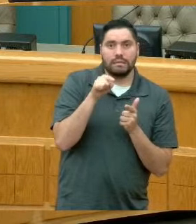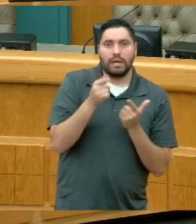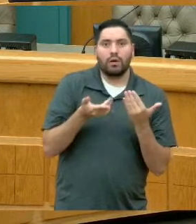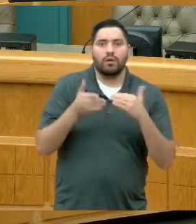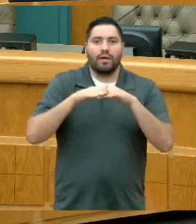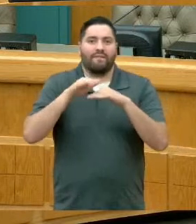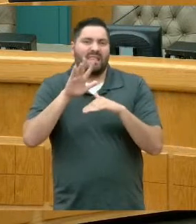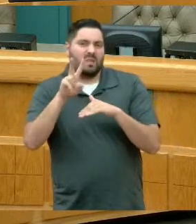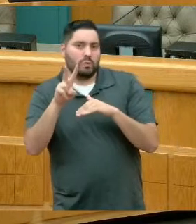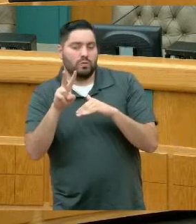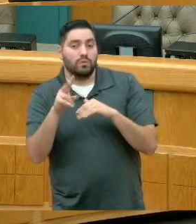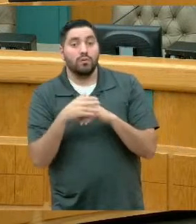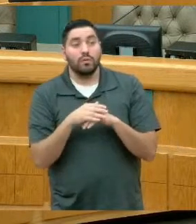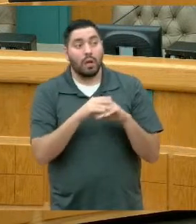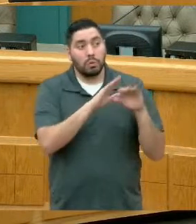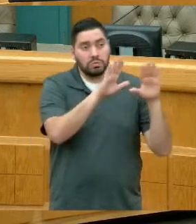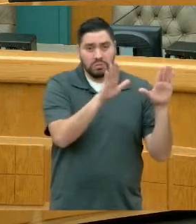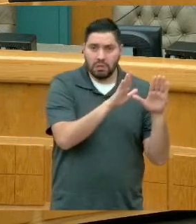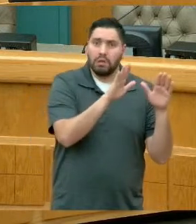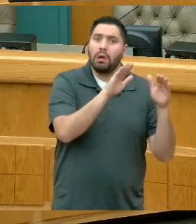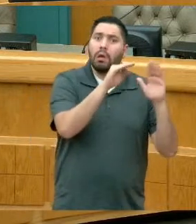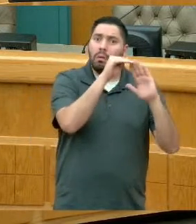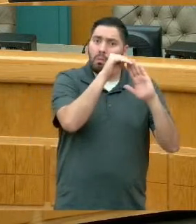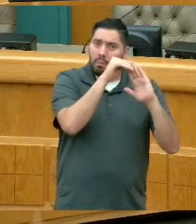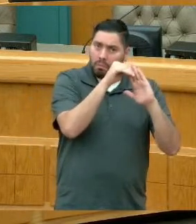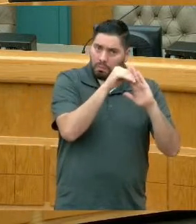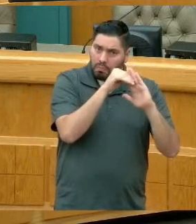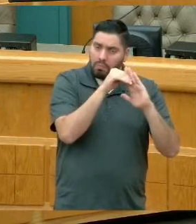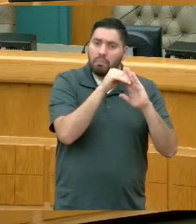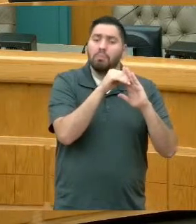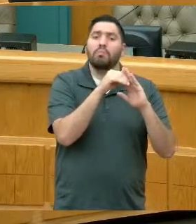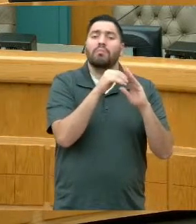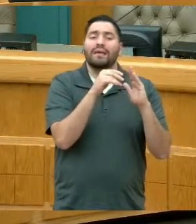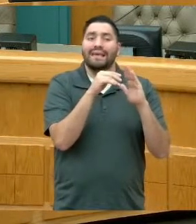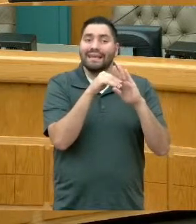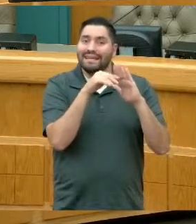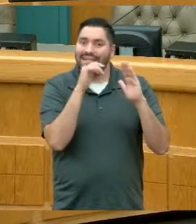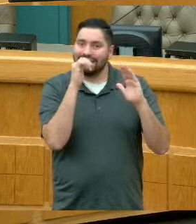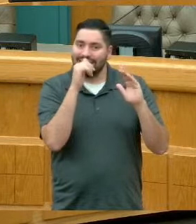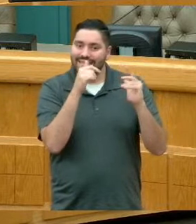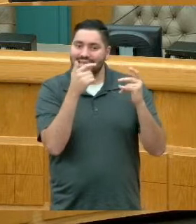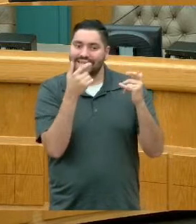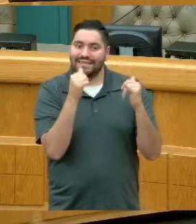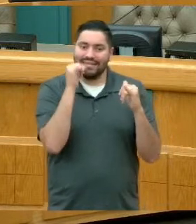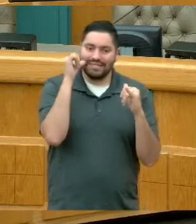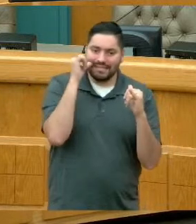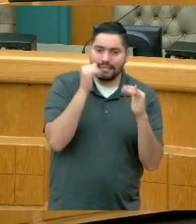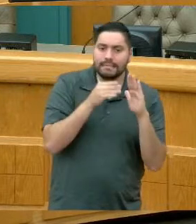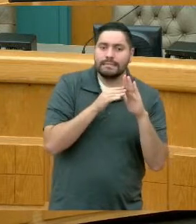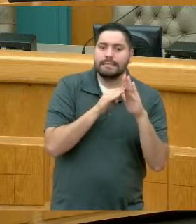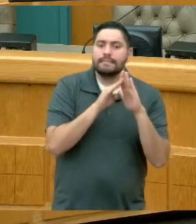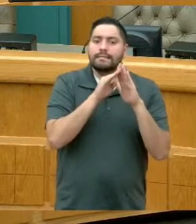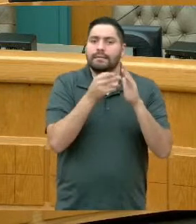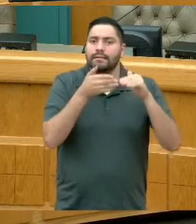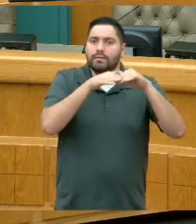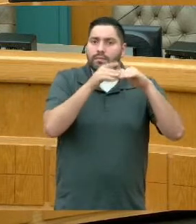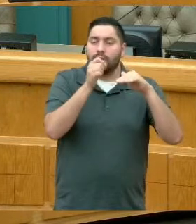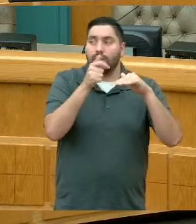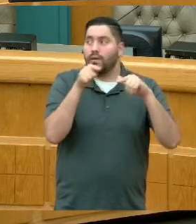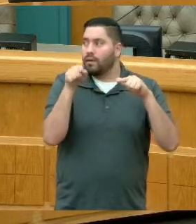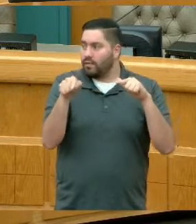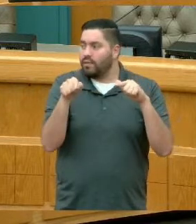additional positives. That's 52 more than yesterday. We had a lower number on